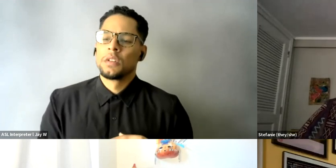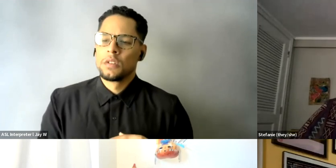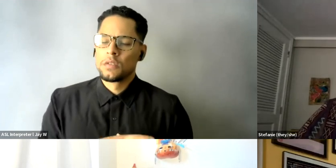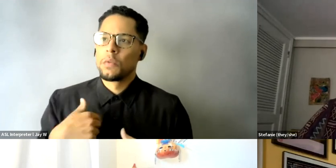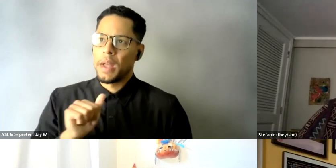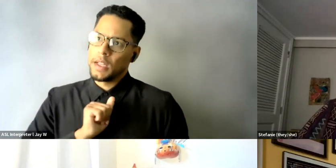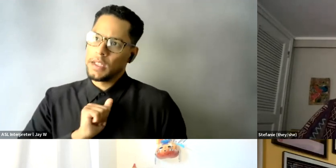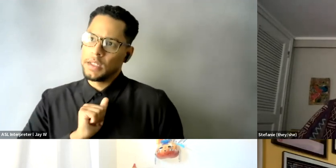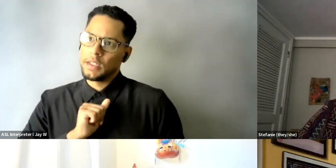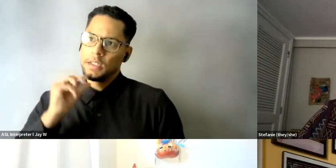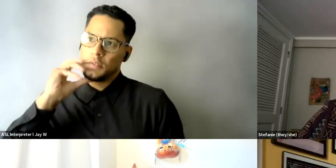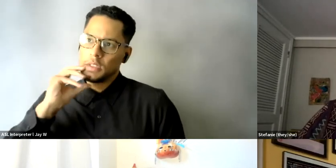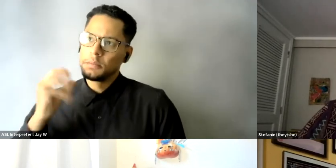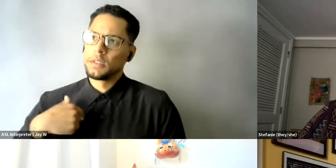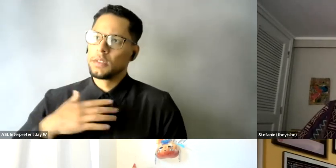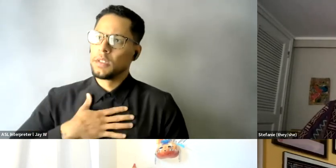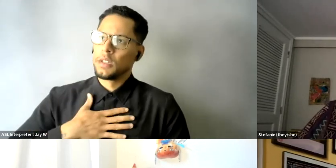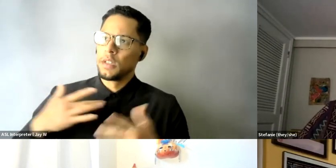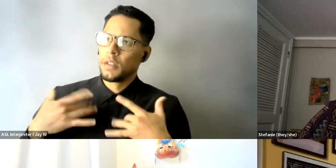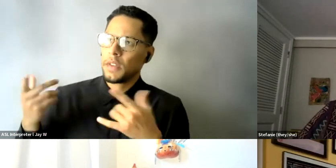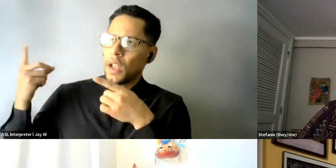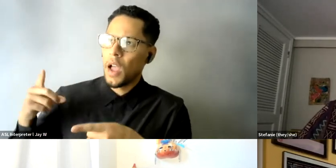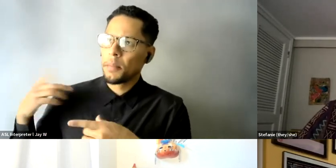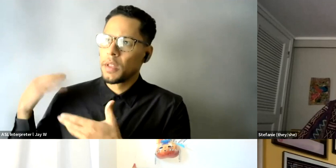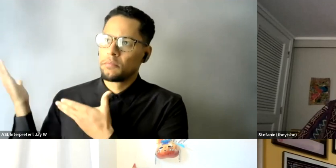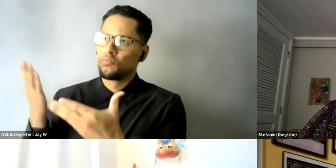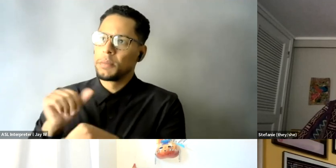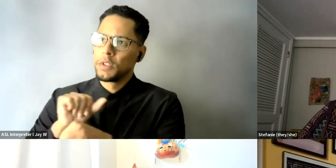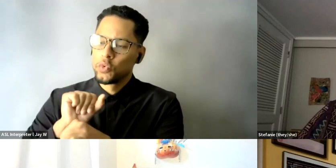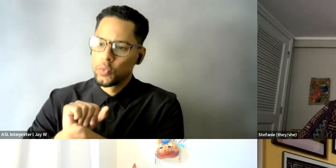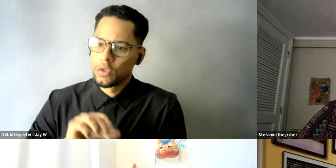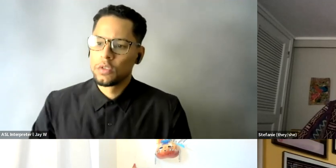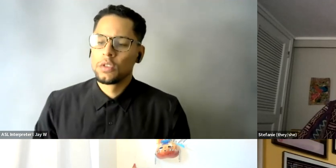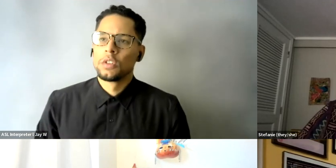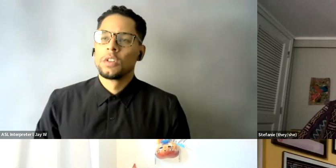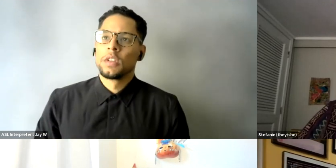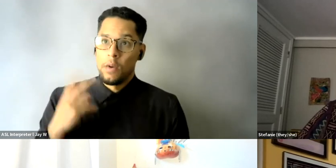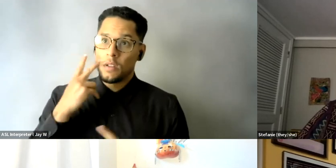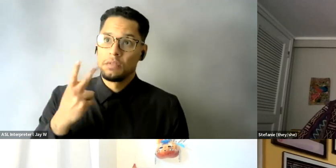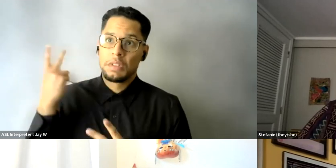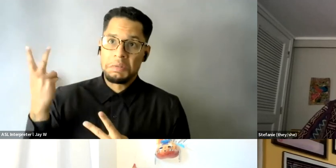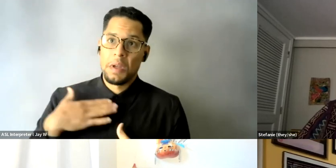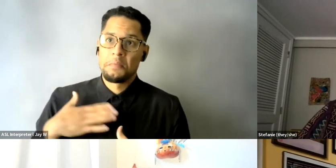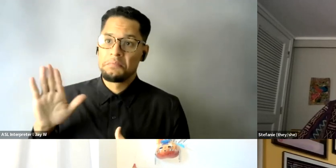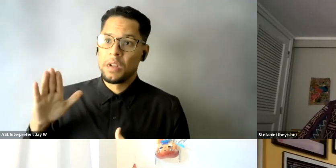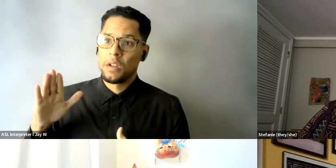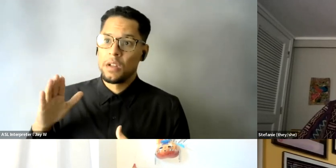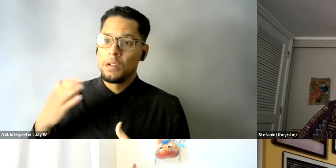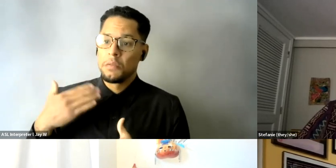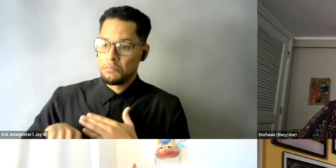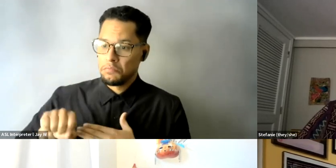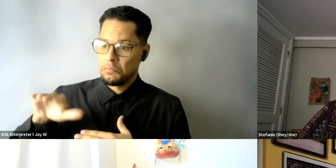that brought me to the work that I do, I mean, I could think about my childhood, but really like the